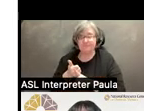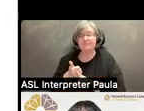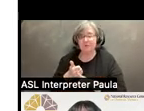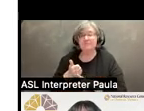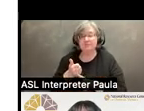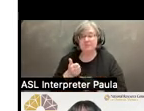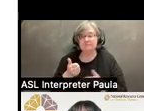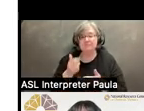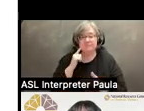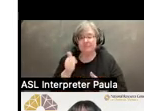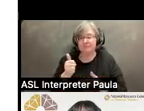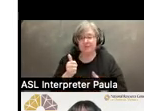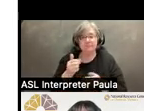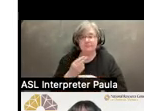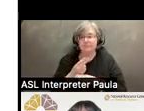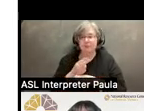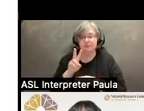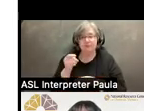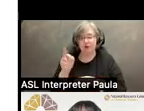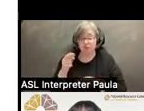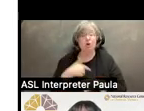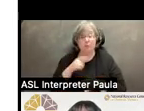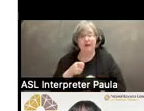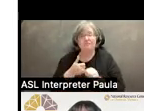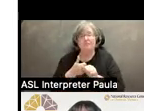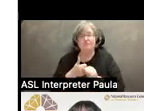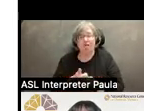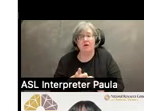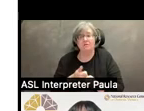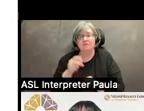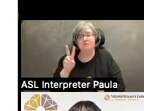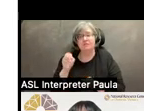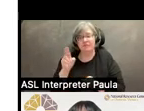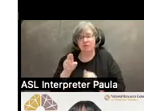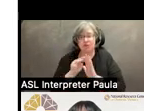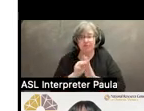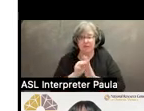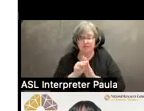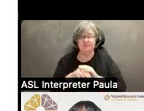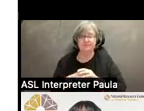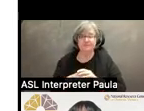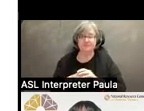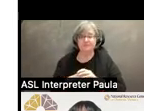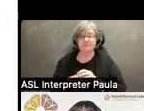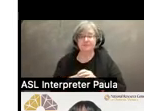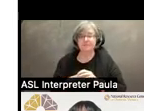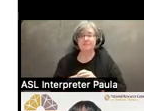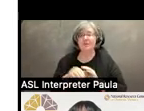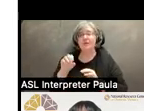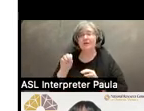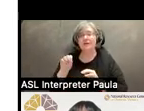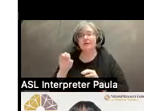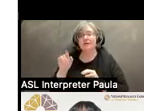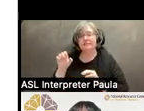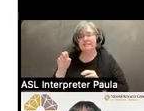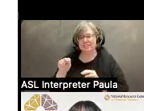voucher program. It does require that we follow that voucher model, which is, again, it's a Section 8 based model where